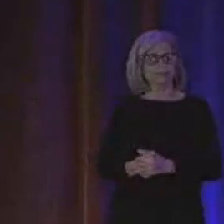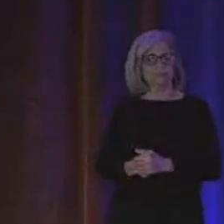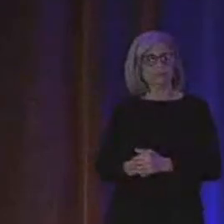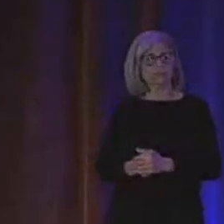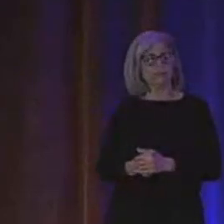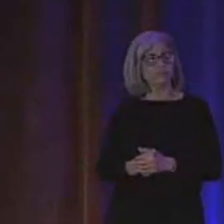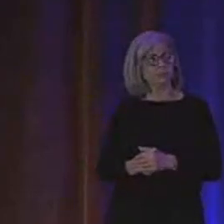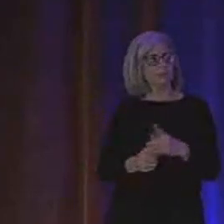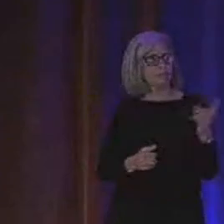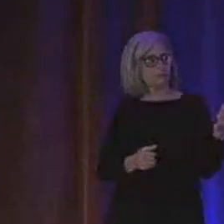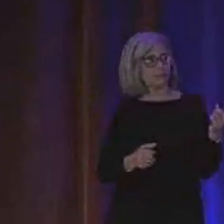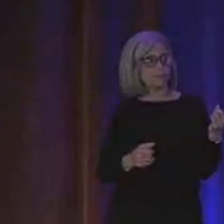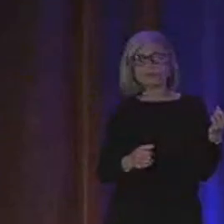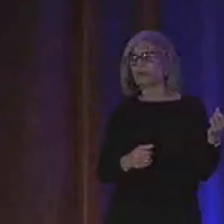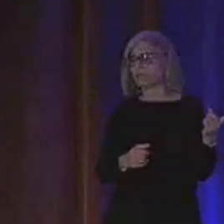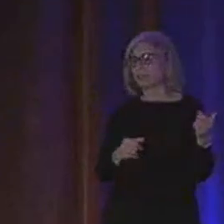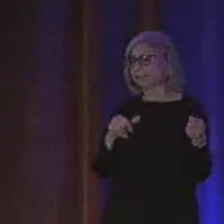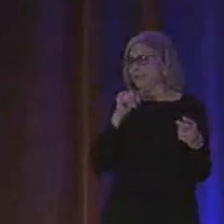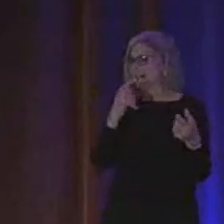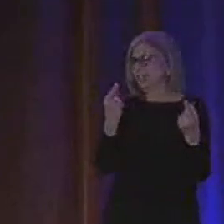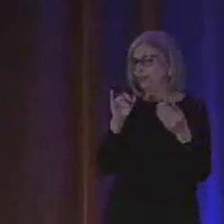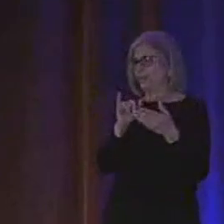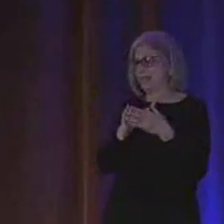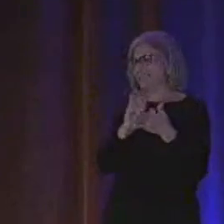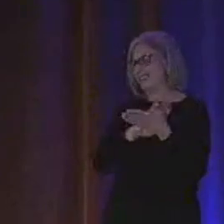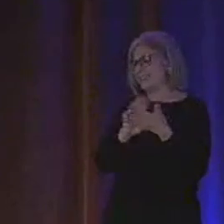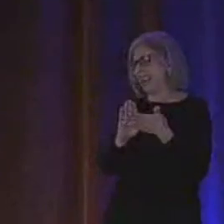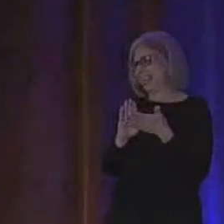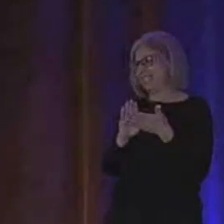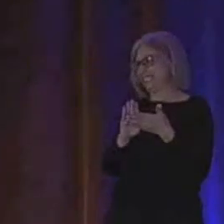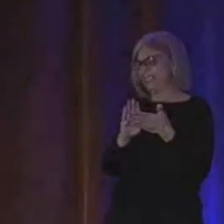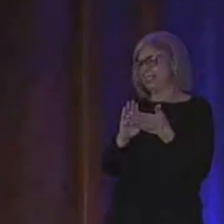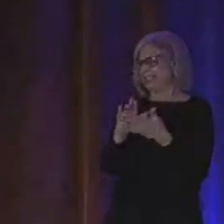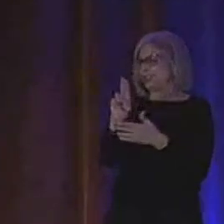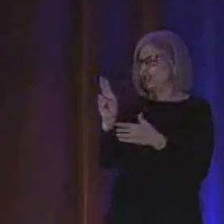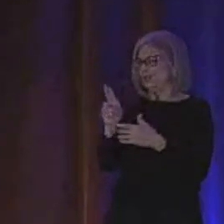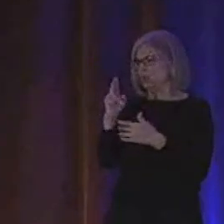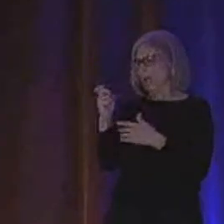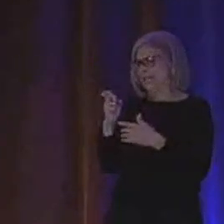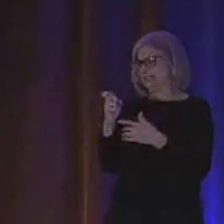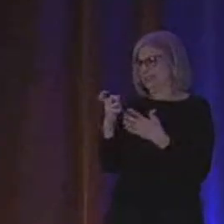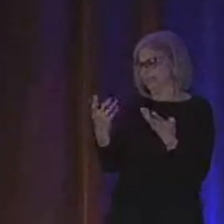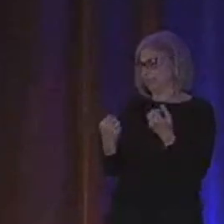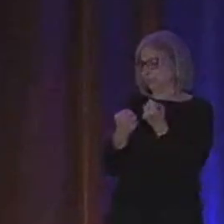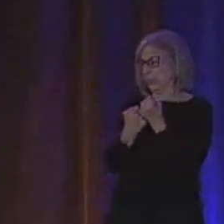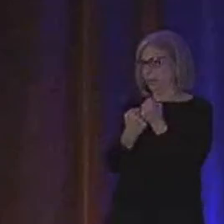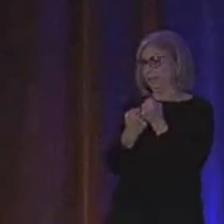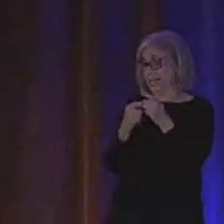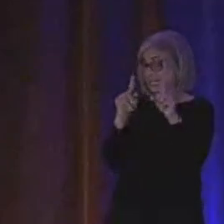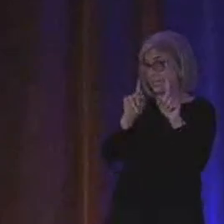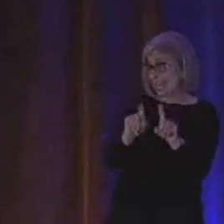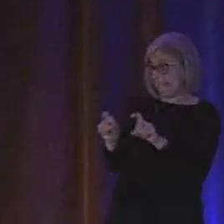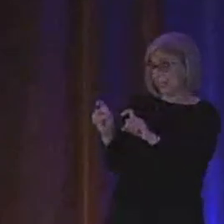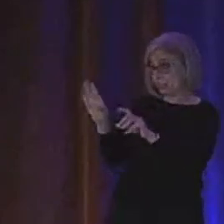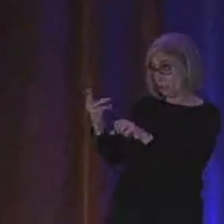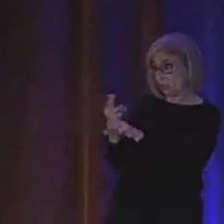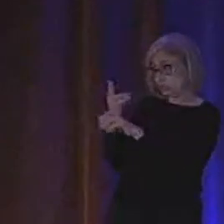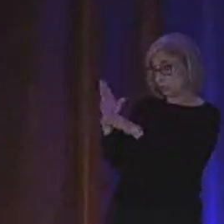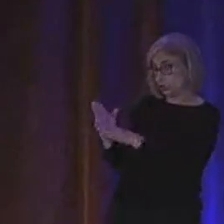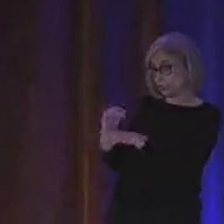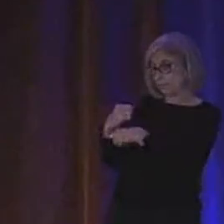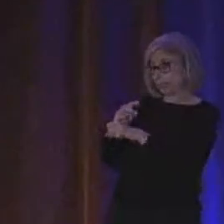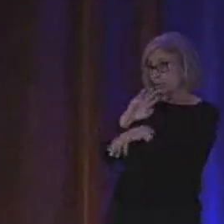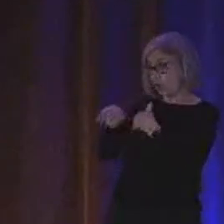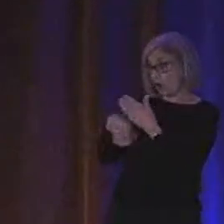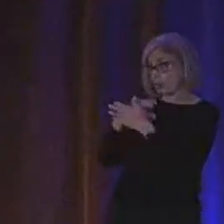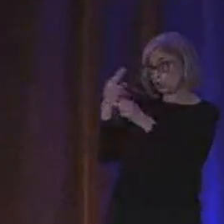And the regular disclosure widget does not do that. So it's a nice little UX enhancement, and you should test your users to make sure that all your